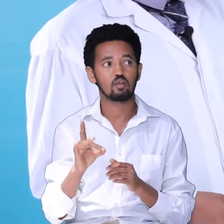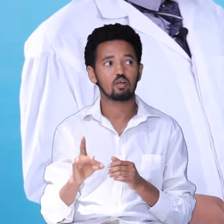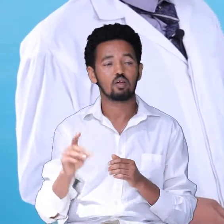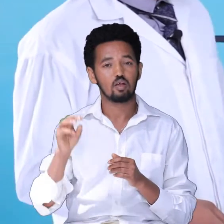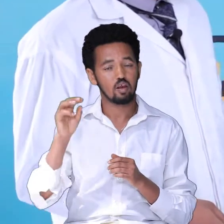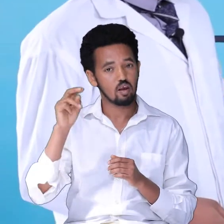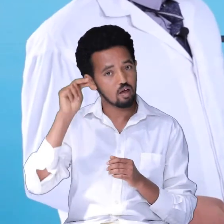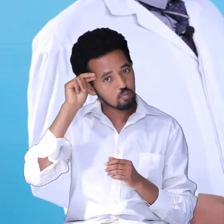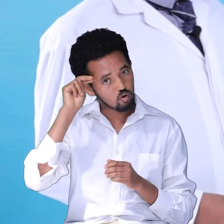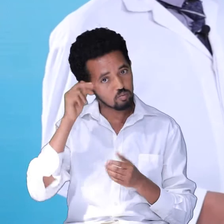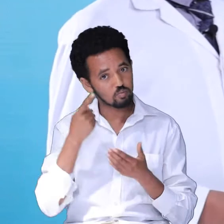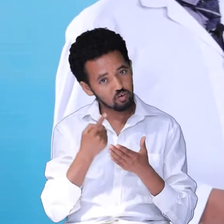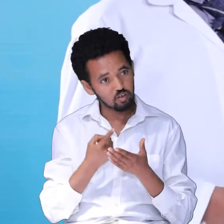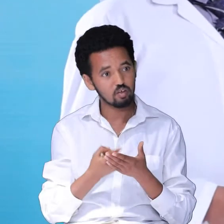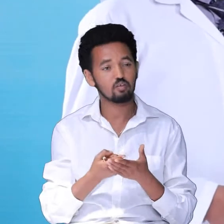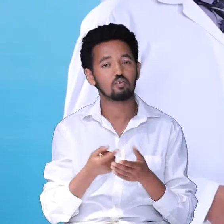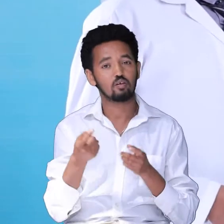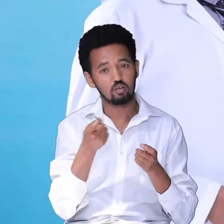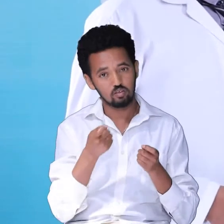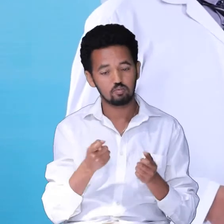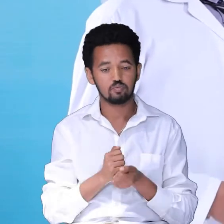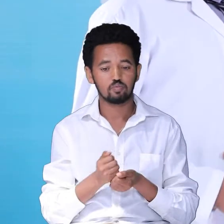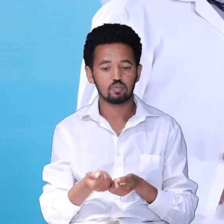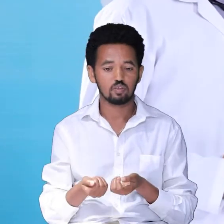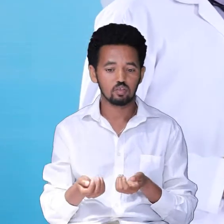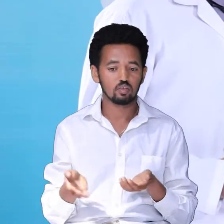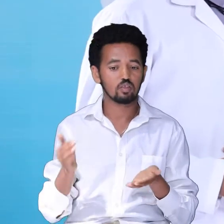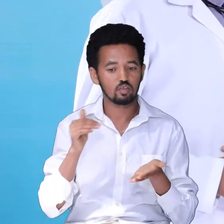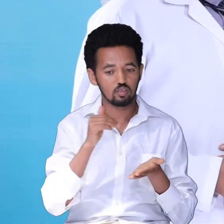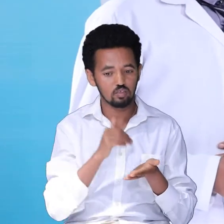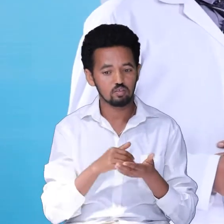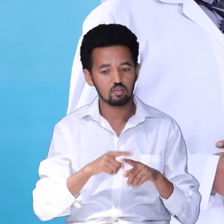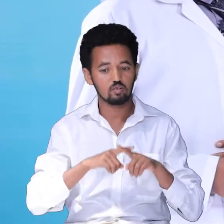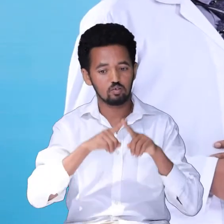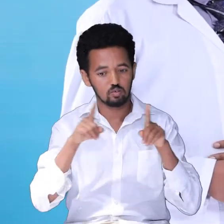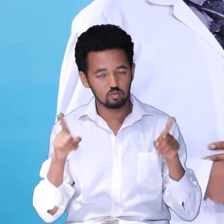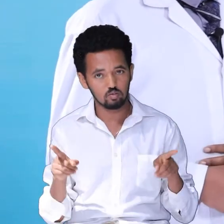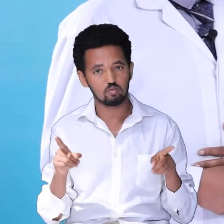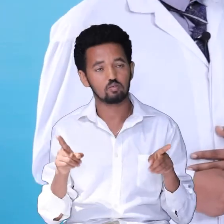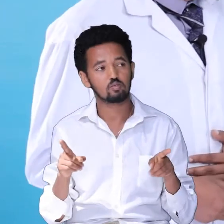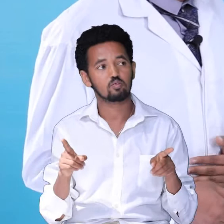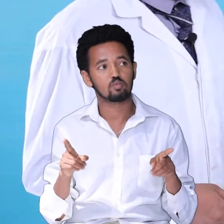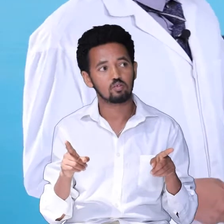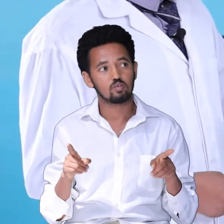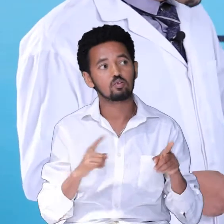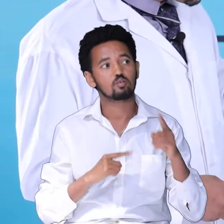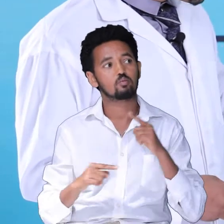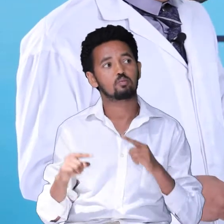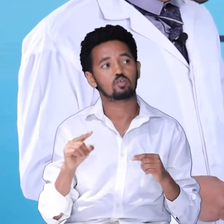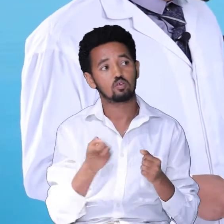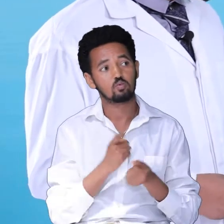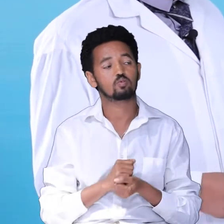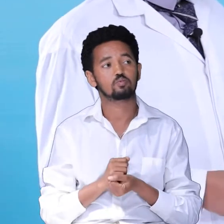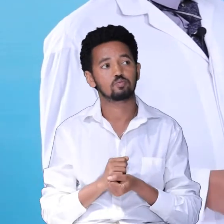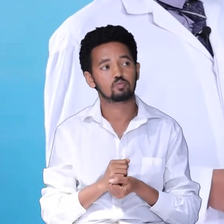the discontent was turned to revolution in the different provinces of his empire.